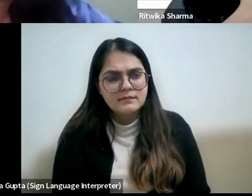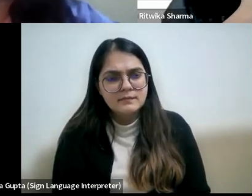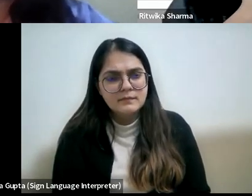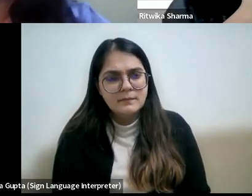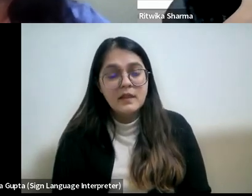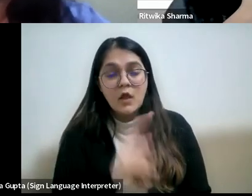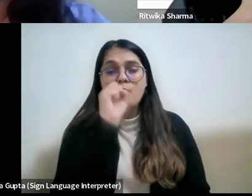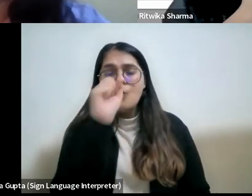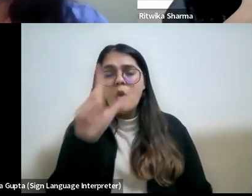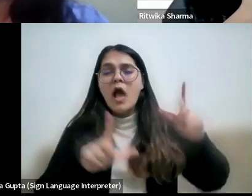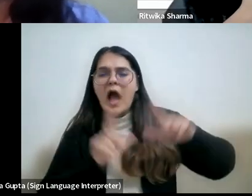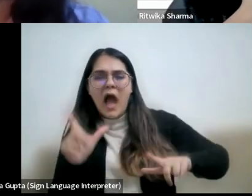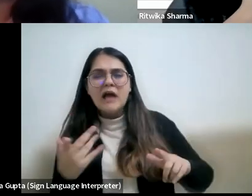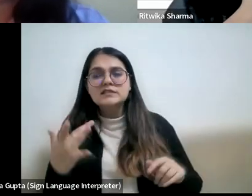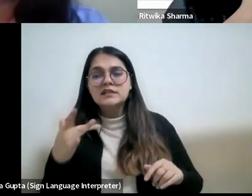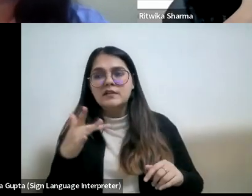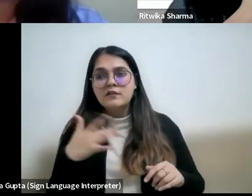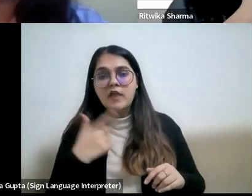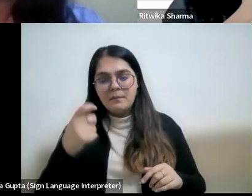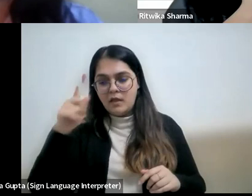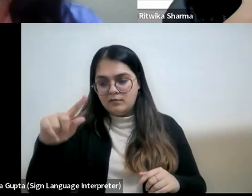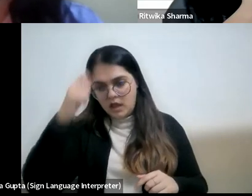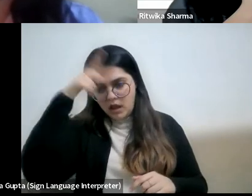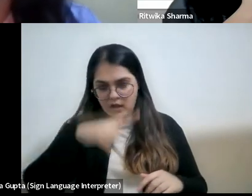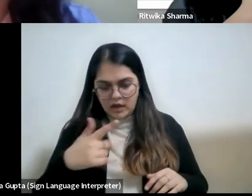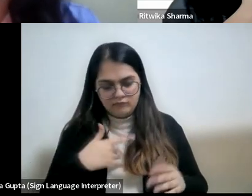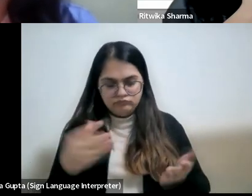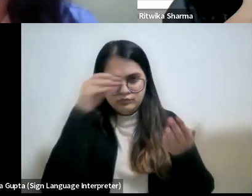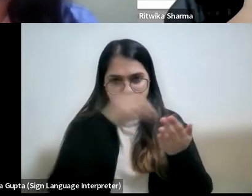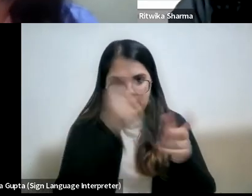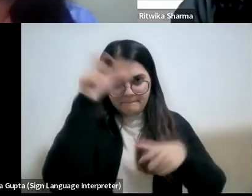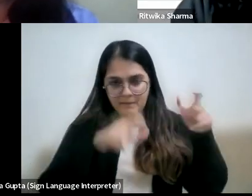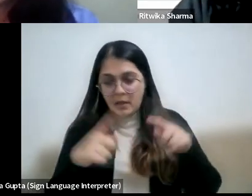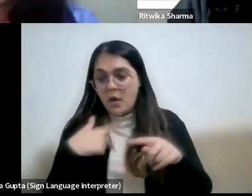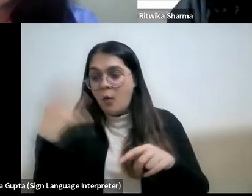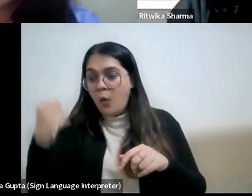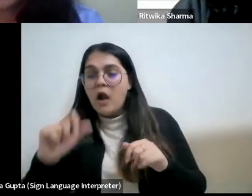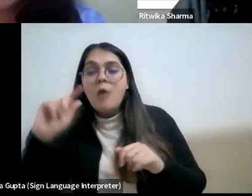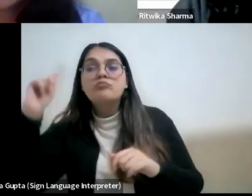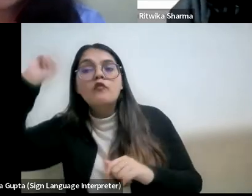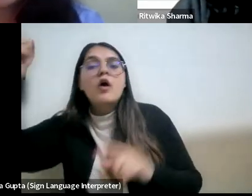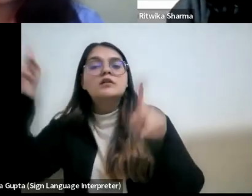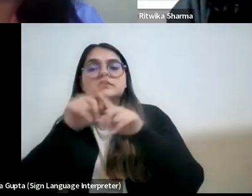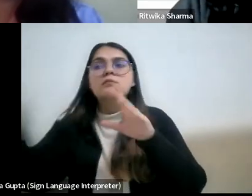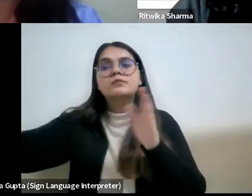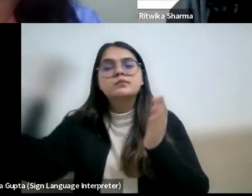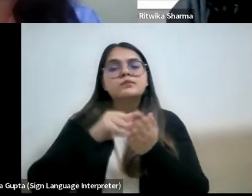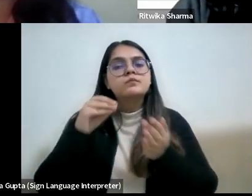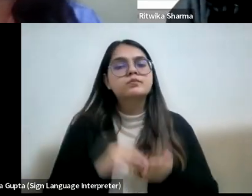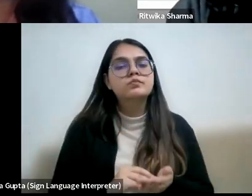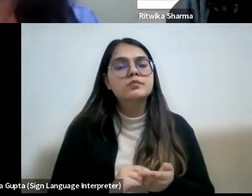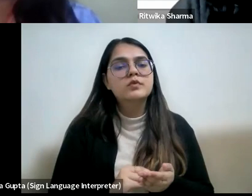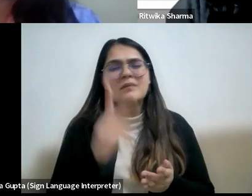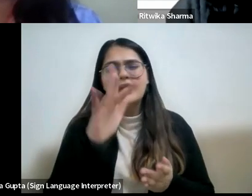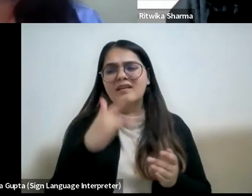affirmative action should be for people outside our own country and not for the people within the country borders, that is